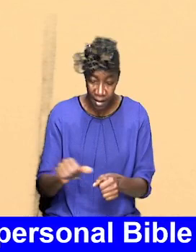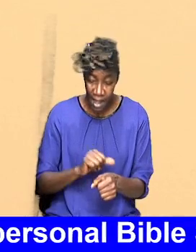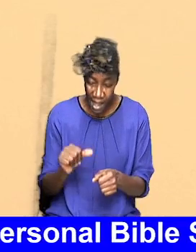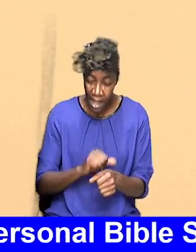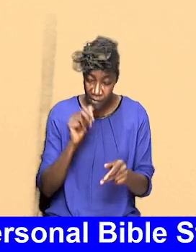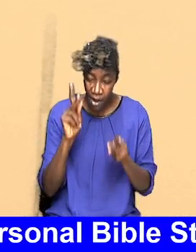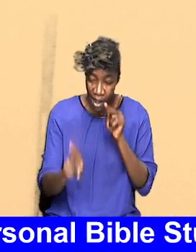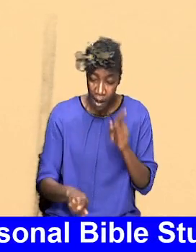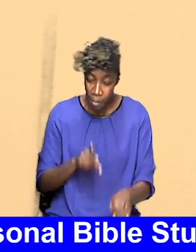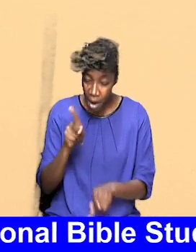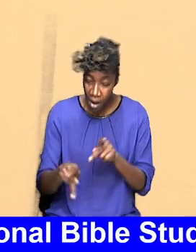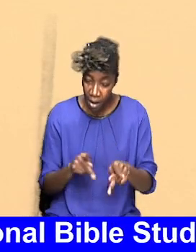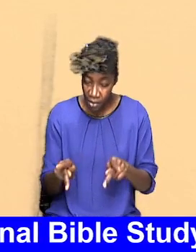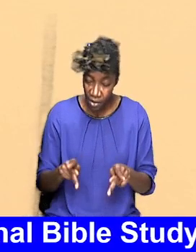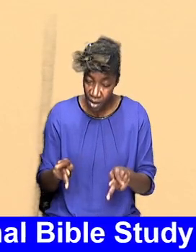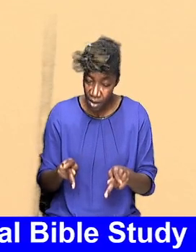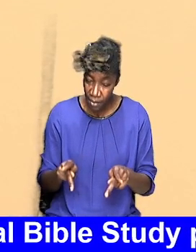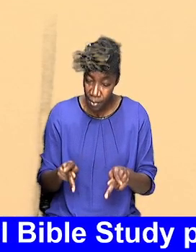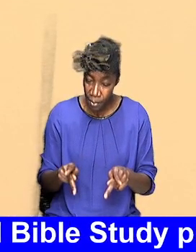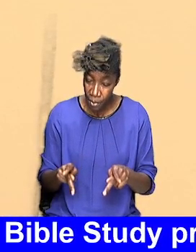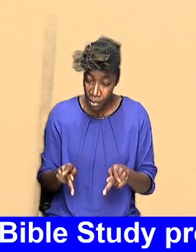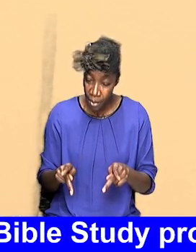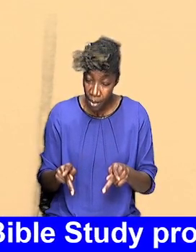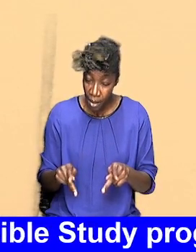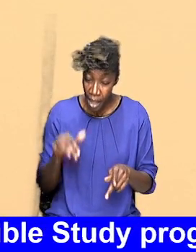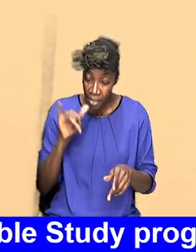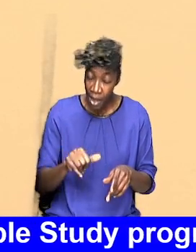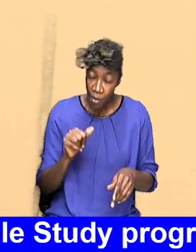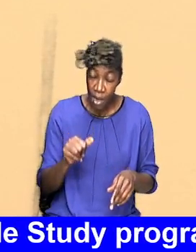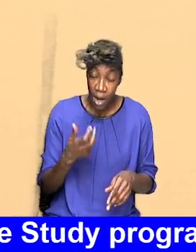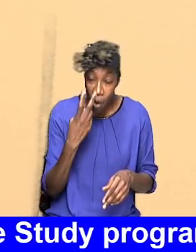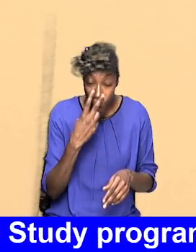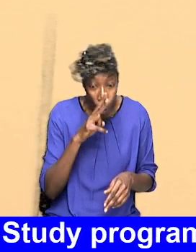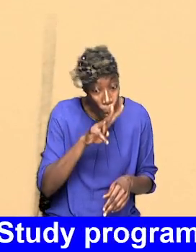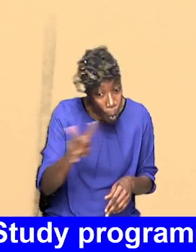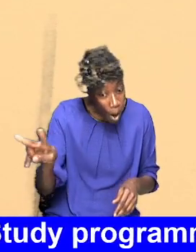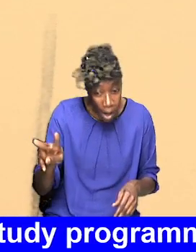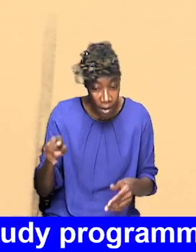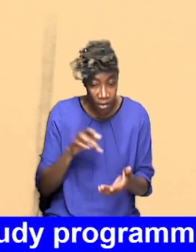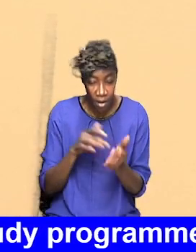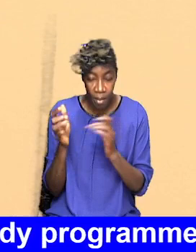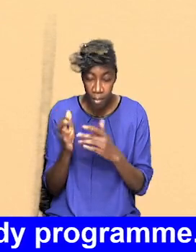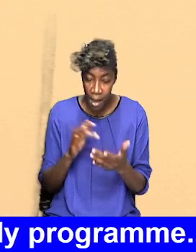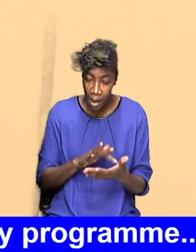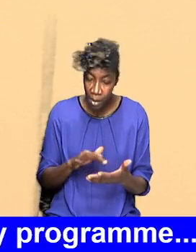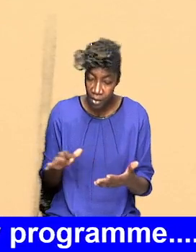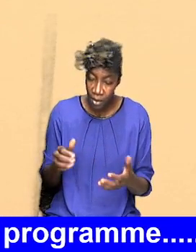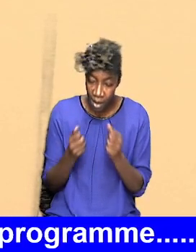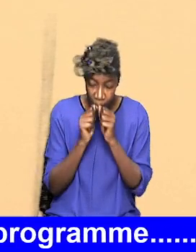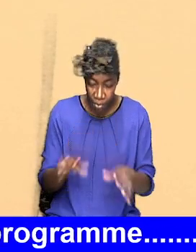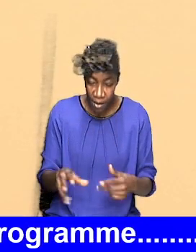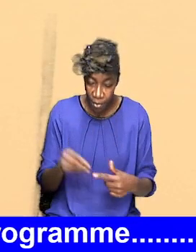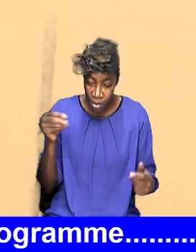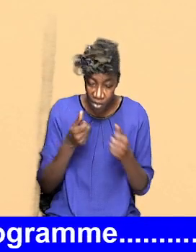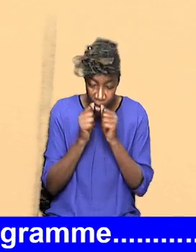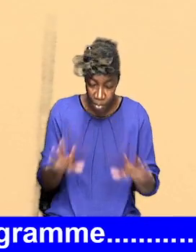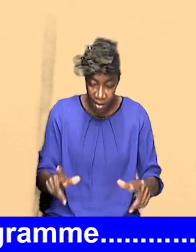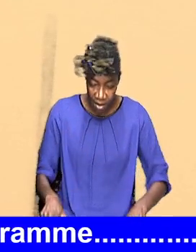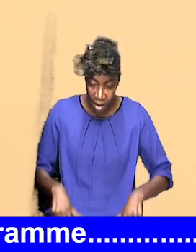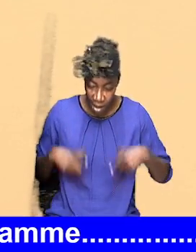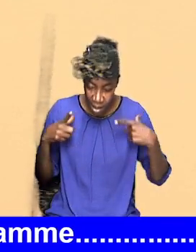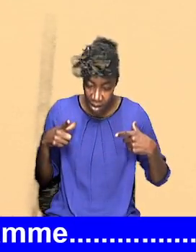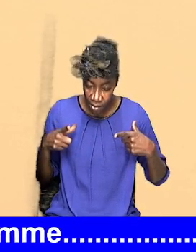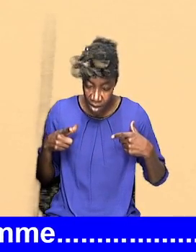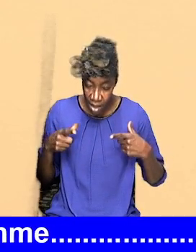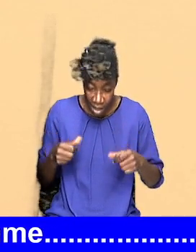this session tonight. Bless every person that will watch this Bible study. I pray a special blessing upon their lives as they endeavor to